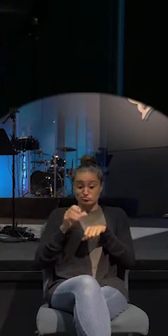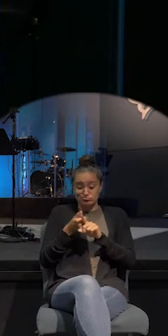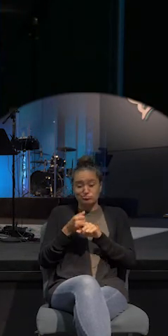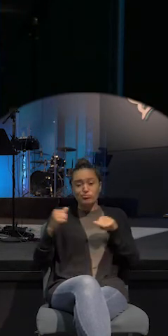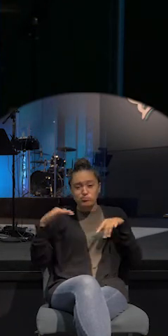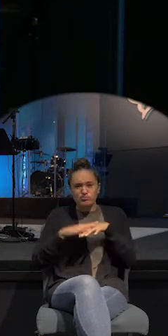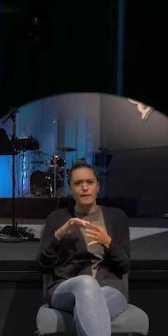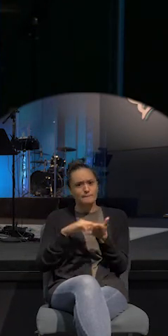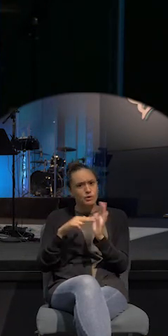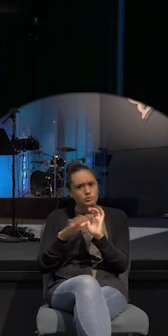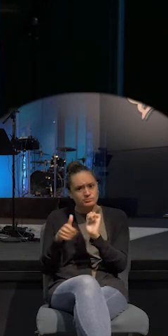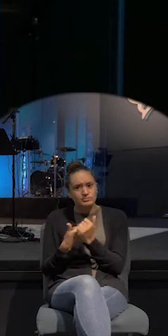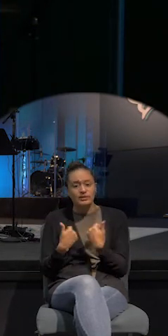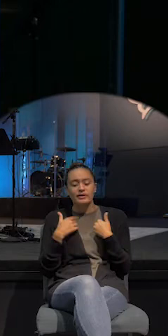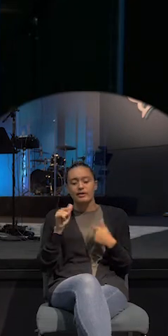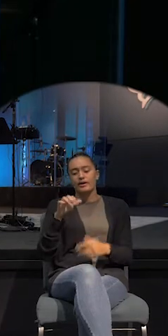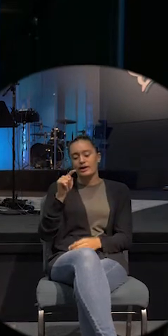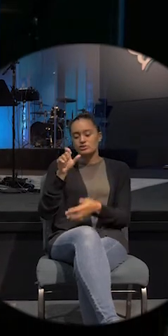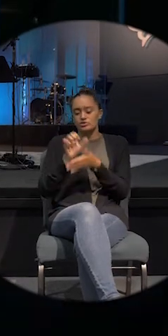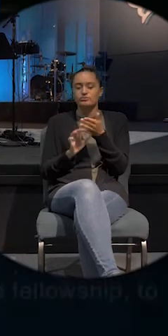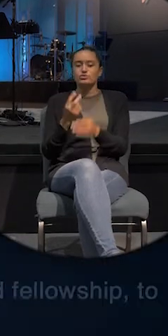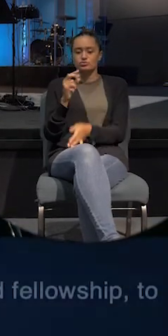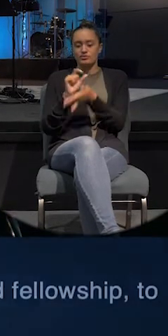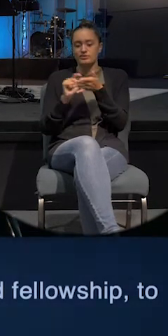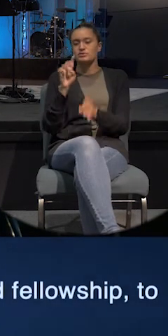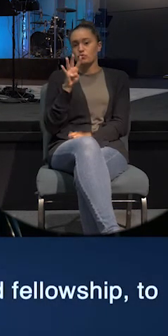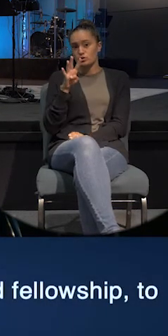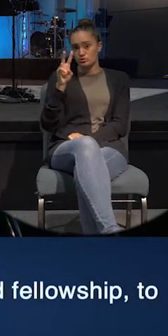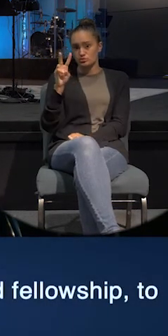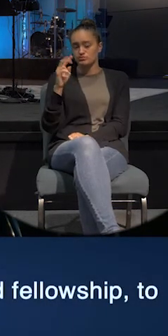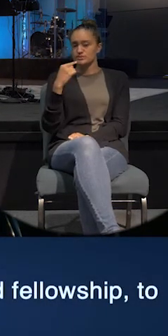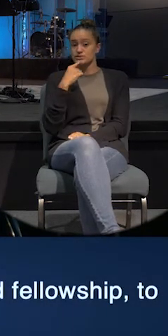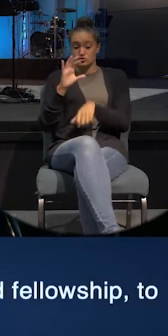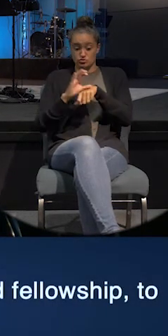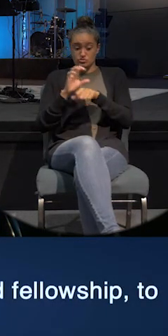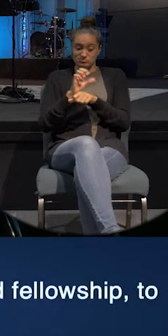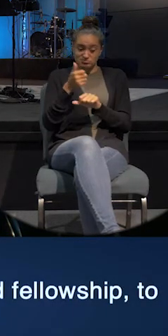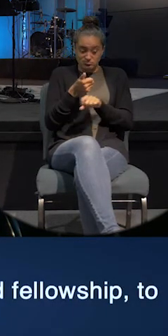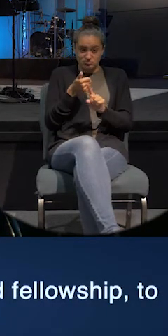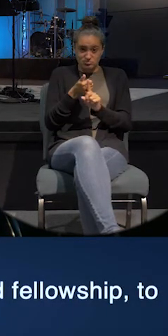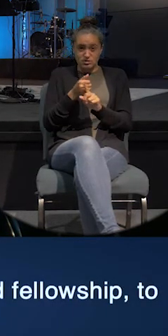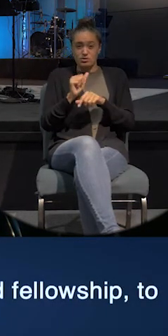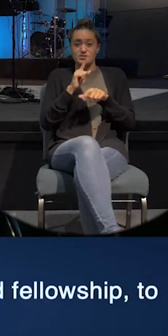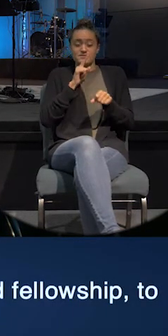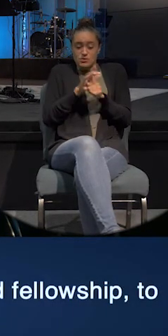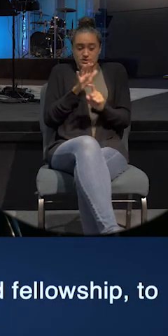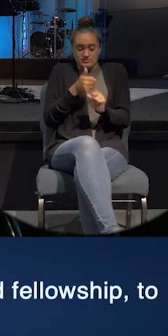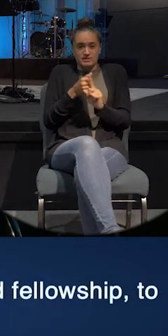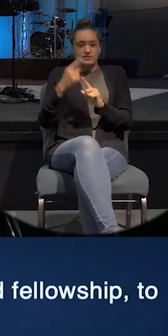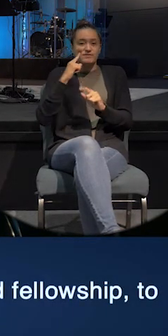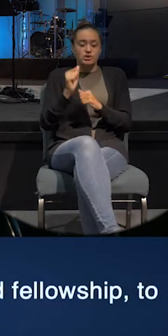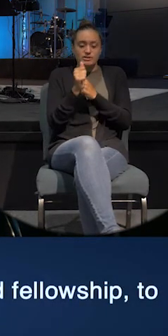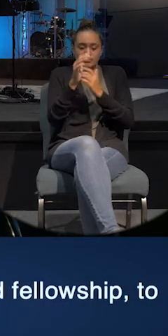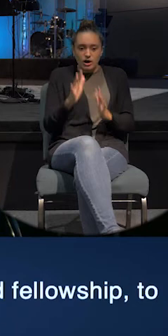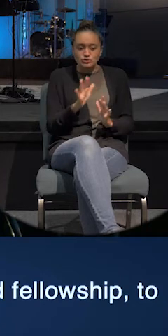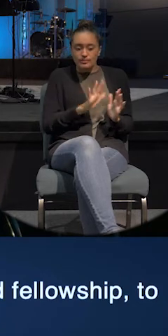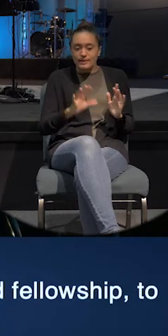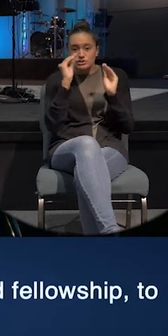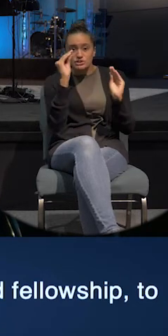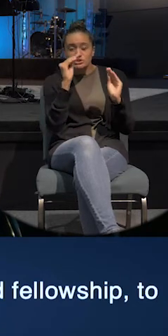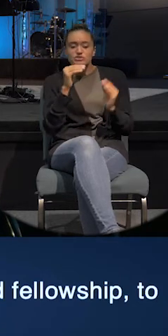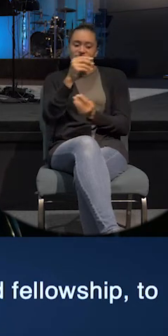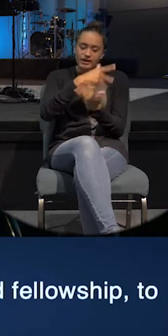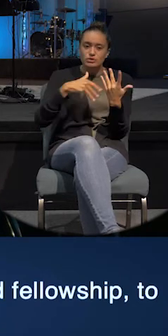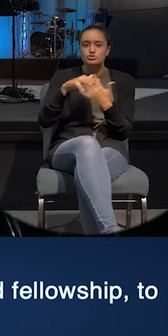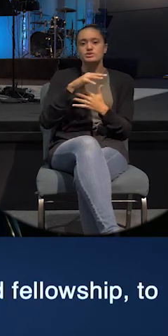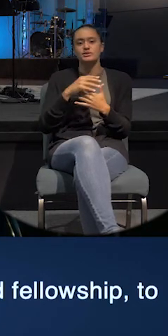purpose. It says in Acts 2:42 that the church devoted themselves to the apostles' teaching and fellowship, to the breaking of